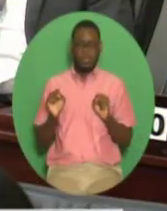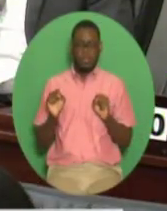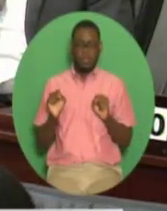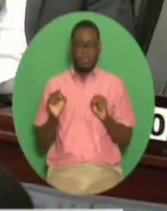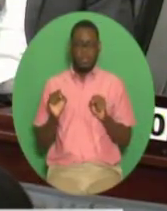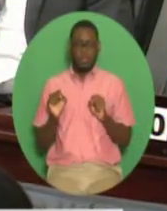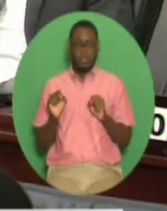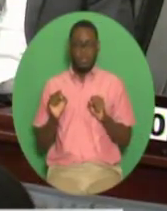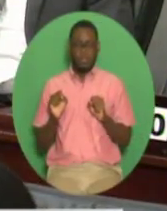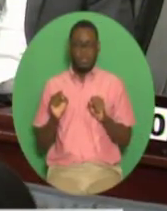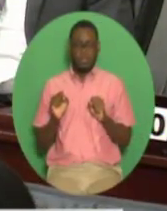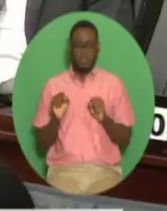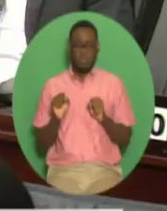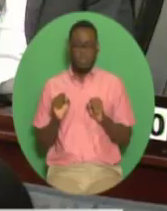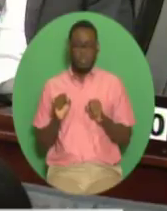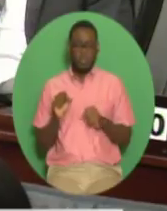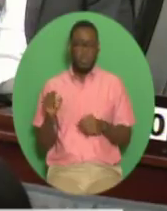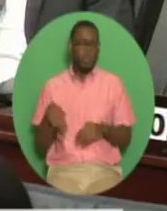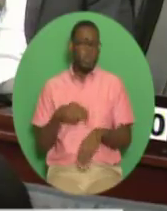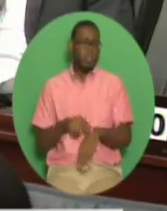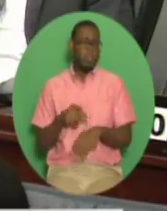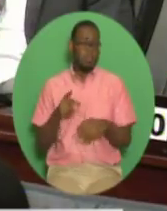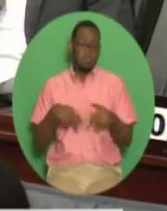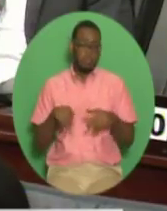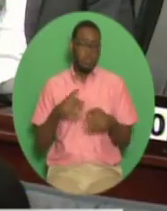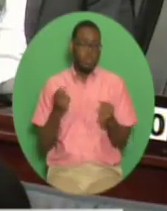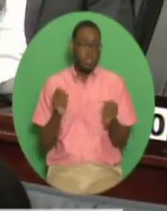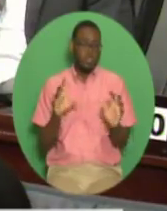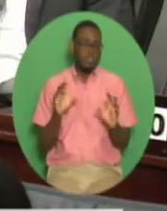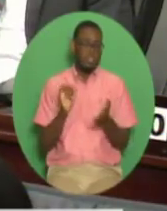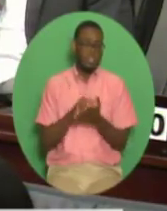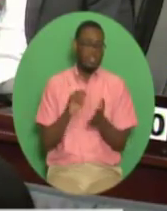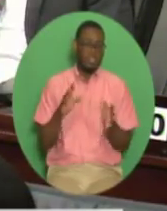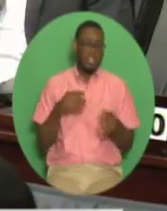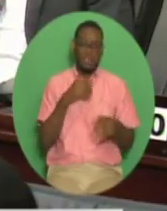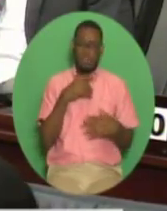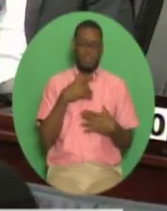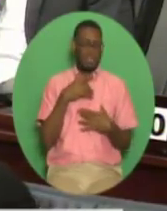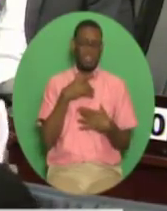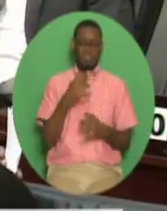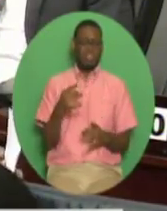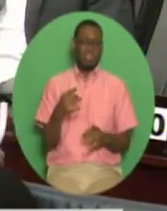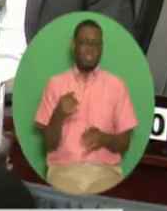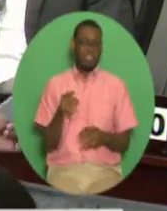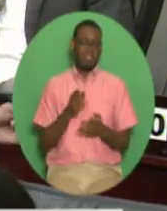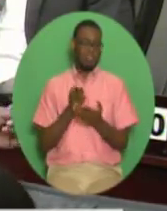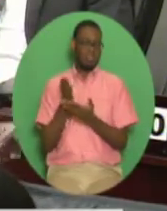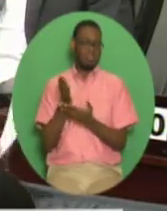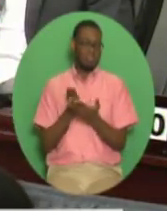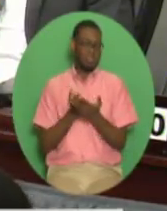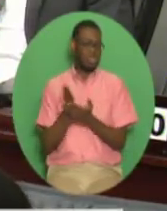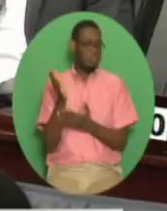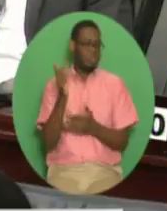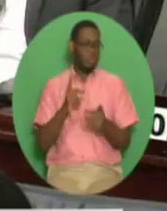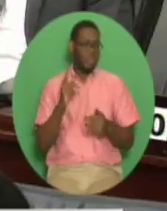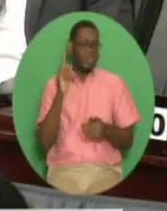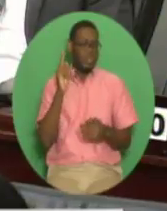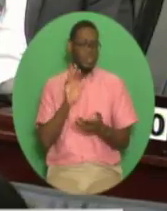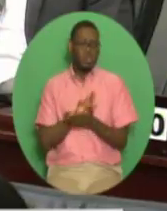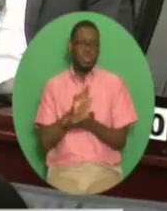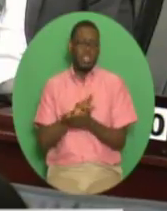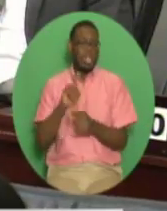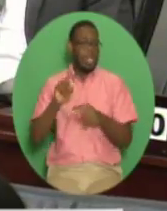it was normal and customary for a parent to tell a child, you can't learn in school, go and learn a trade.